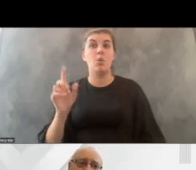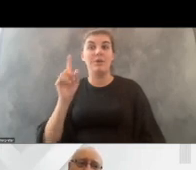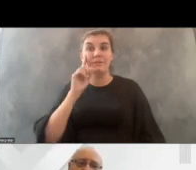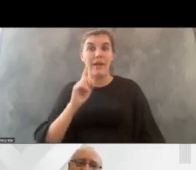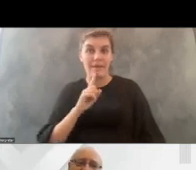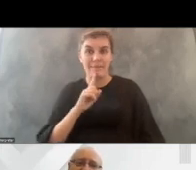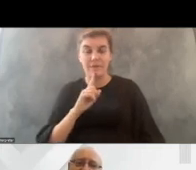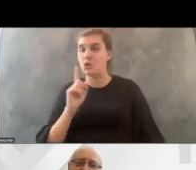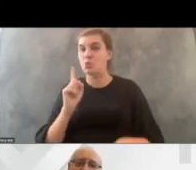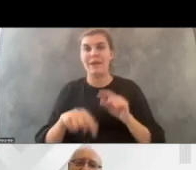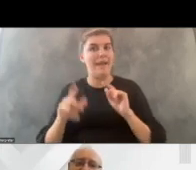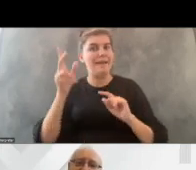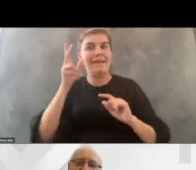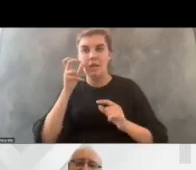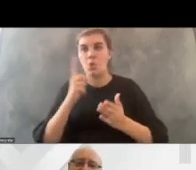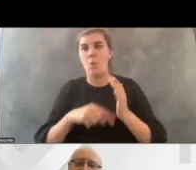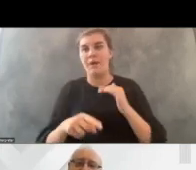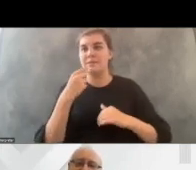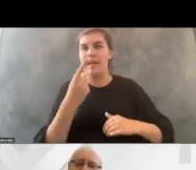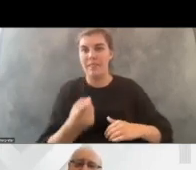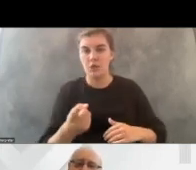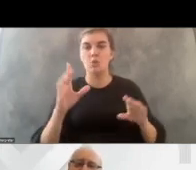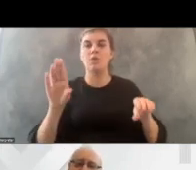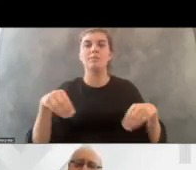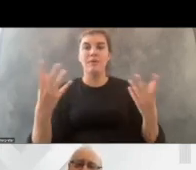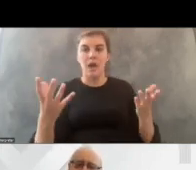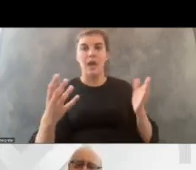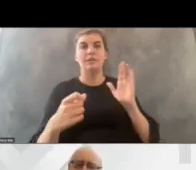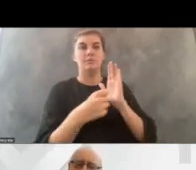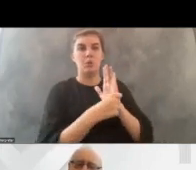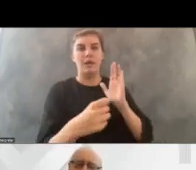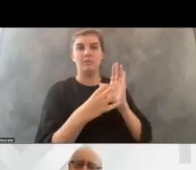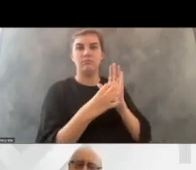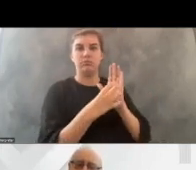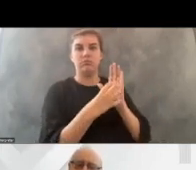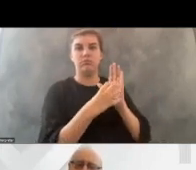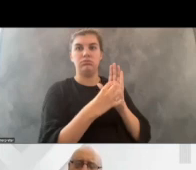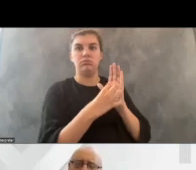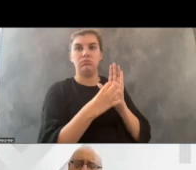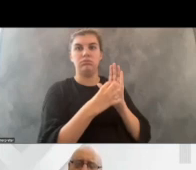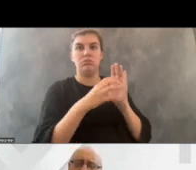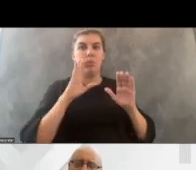Whereas a person who's blind or has a vision impairment